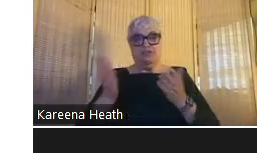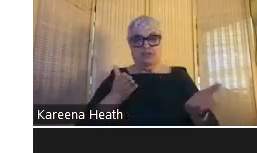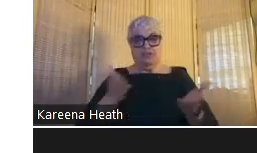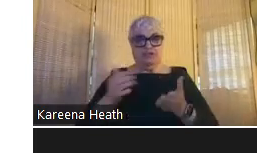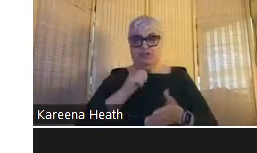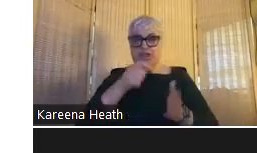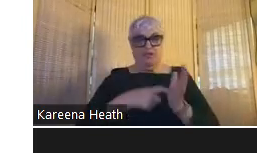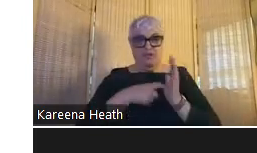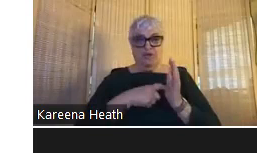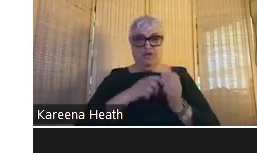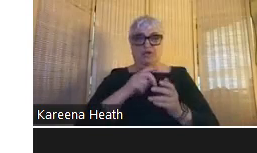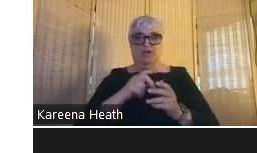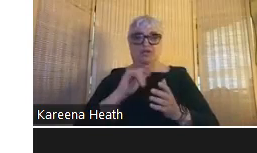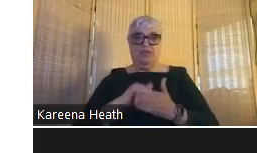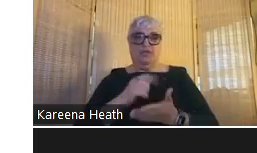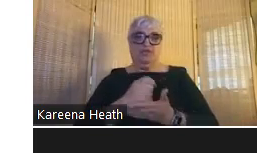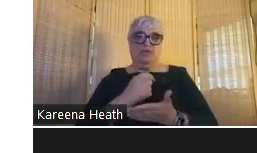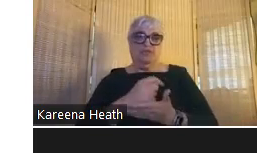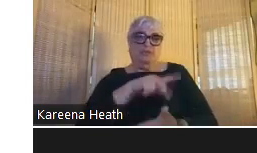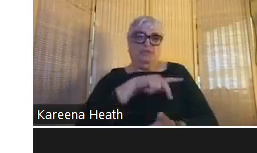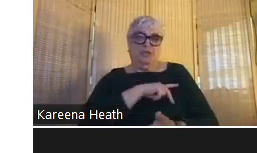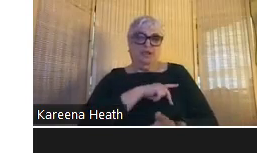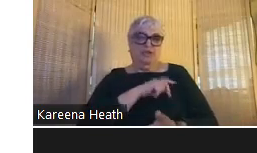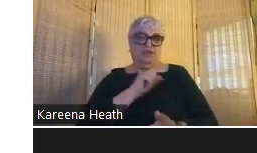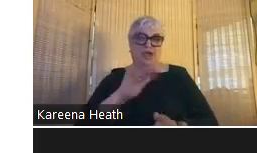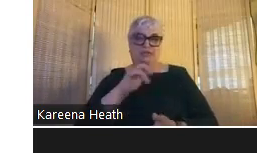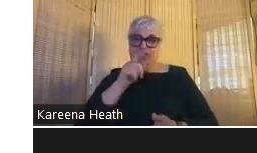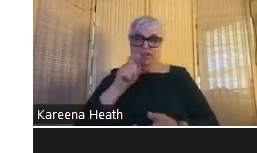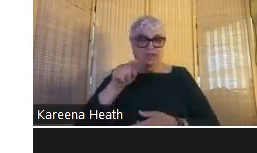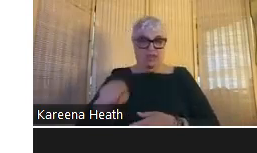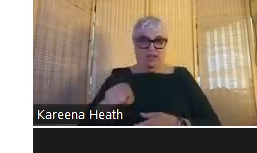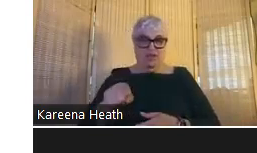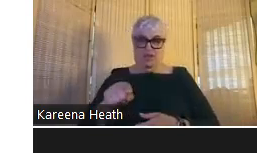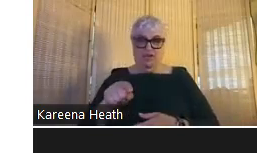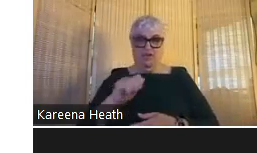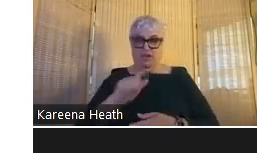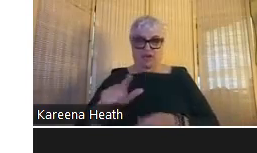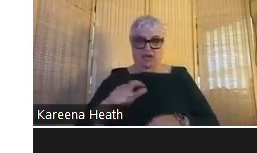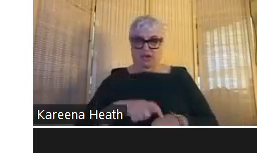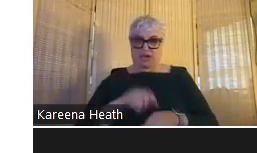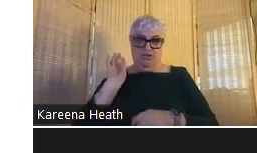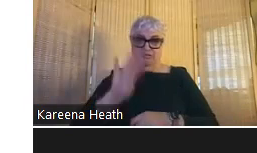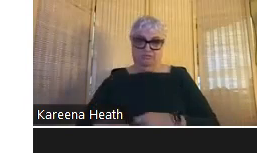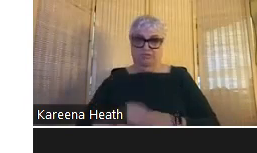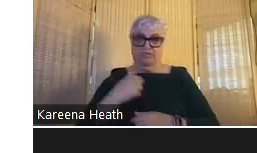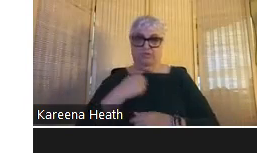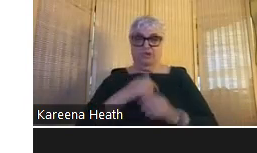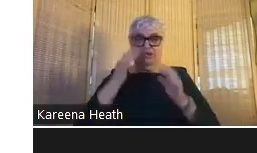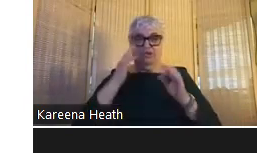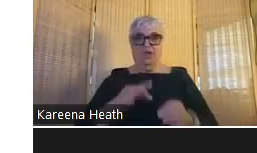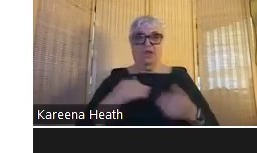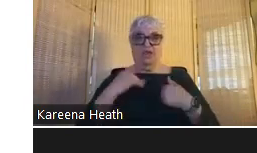treatment personnel to be on staff 24 hours a day. So at the site. So that is how we wanted to make sure that we had